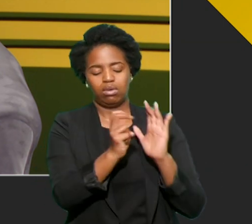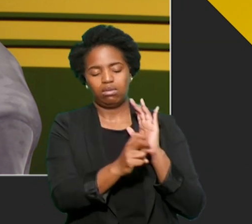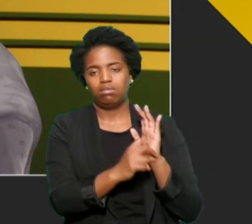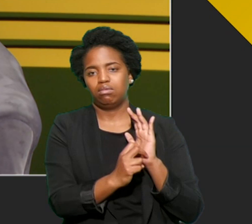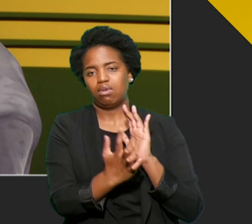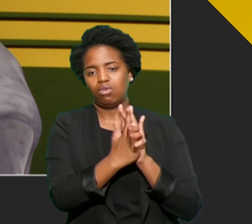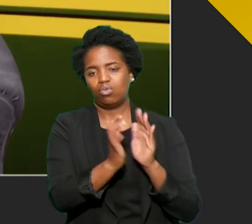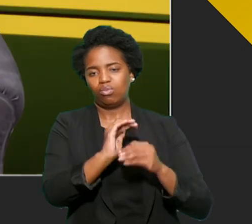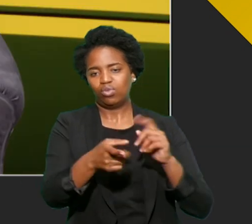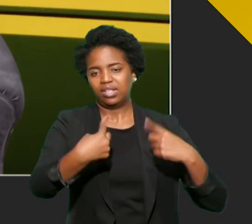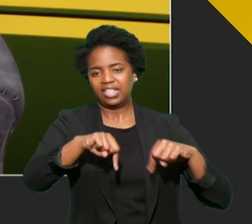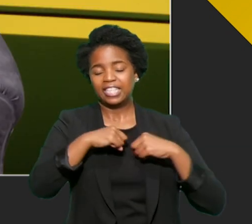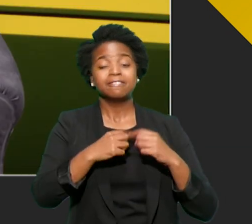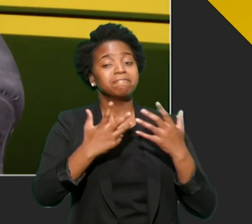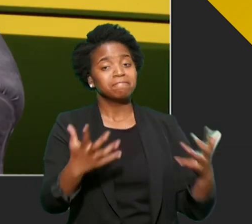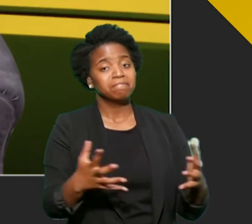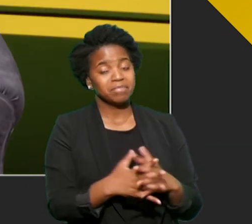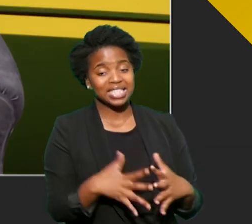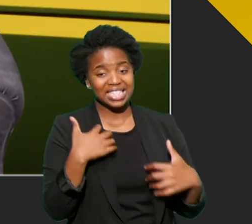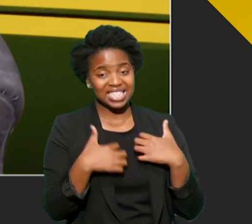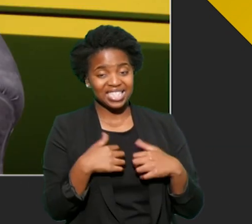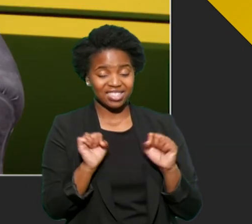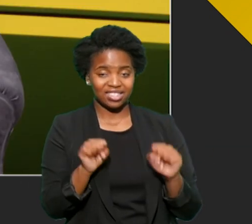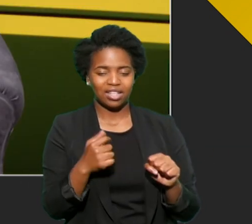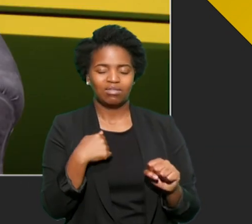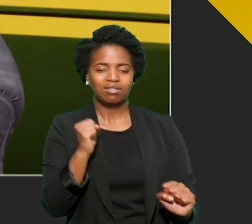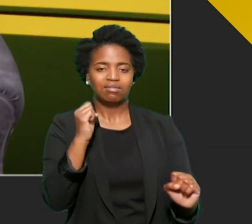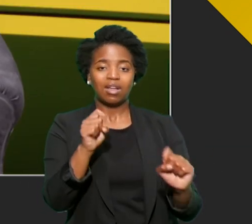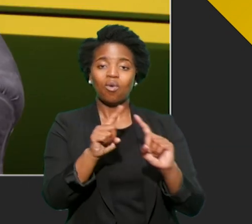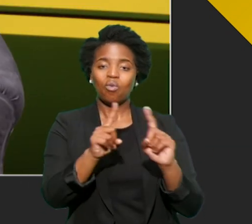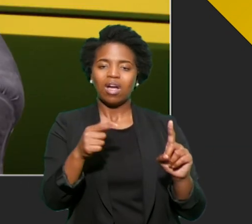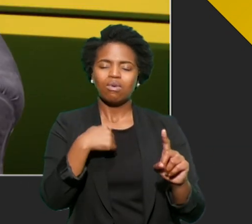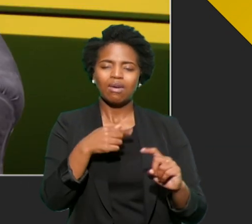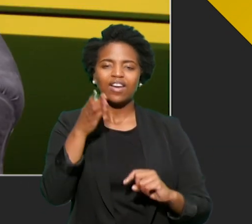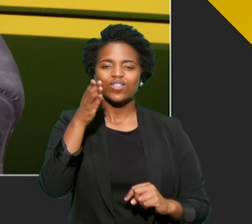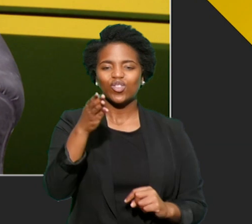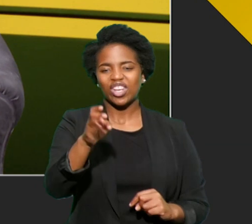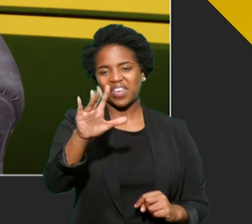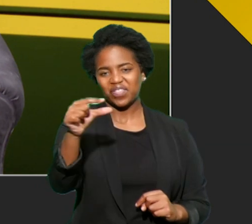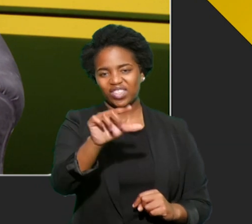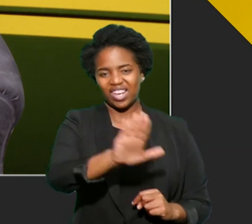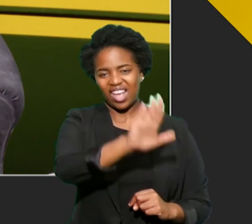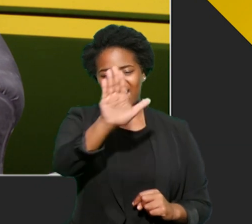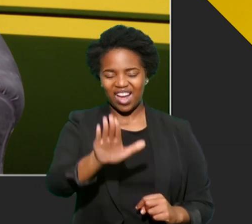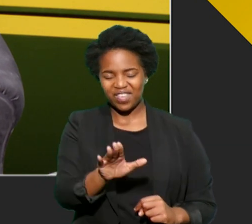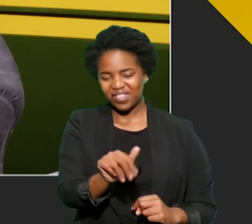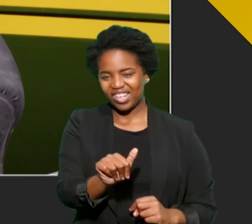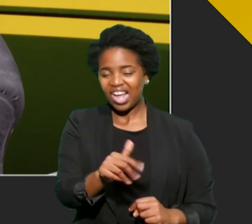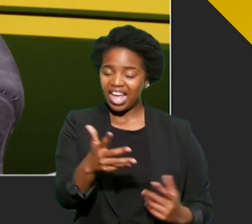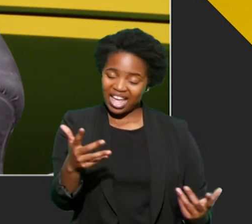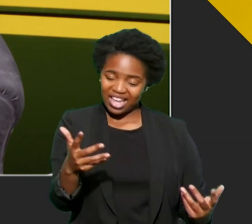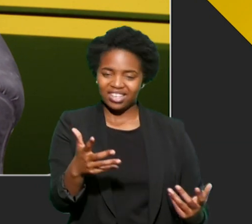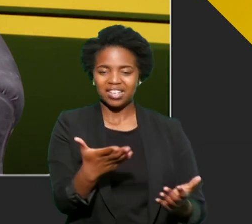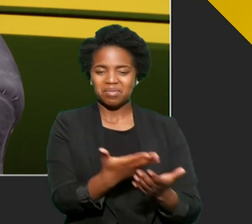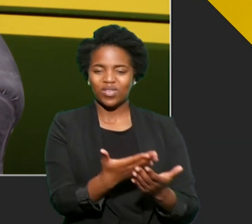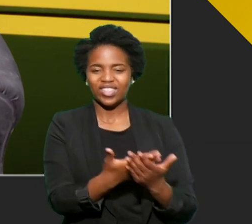does protect us. And that's why I'm looking forward to the next part of this conversation, because we get to look at the future of 5G in Africa and, of course, the endless